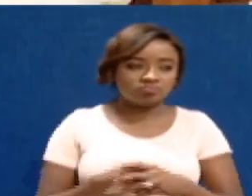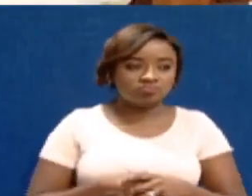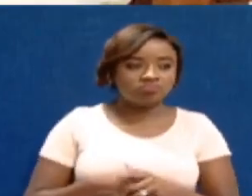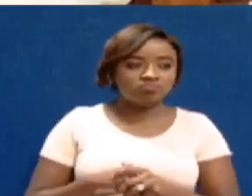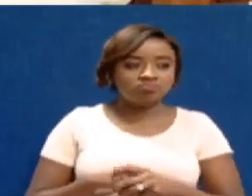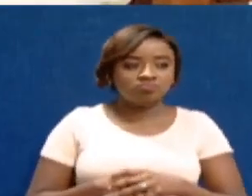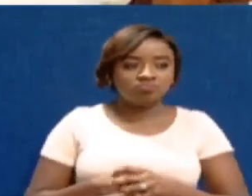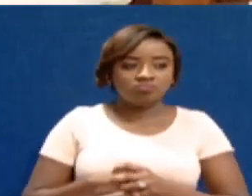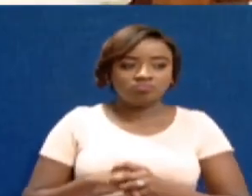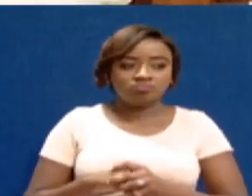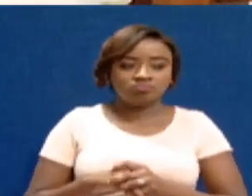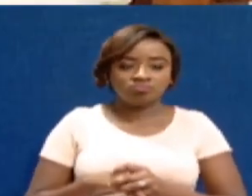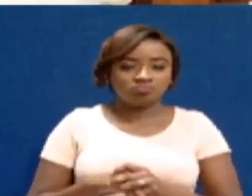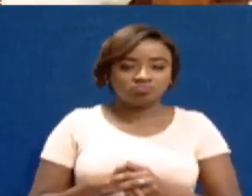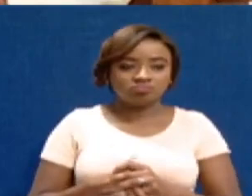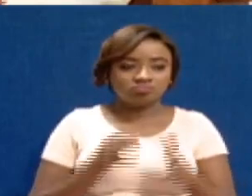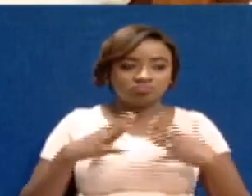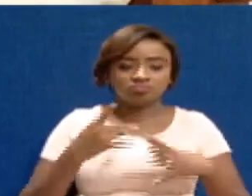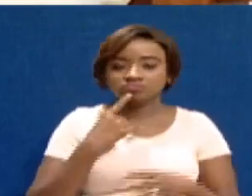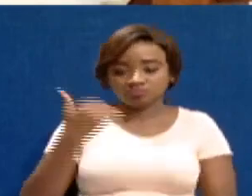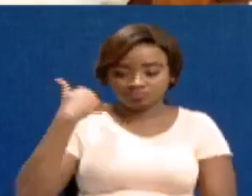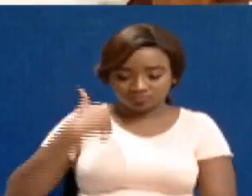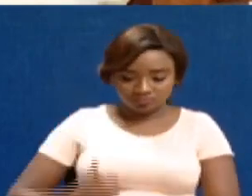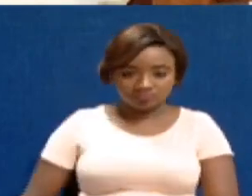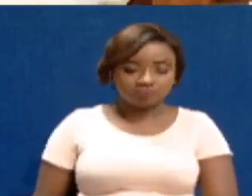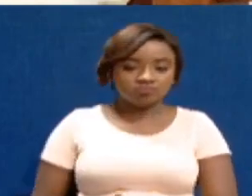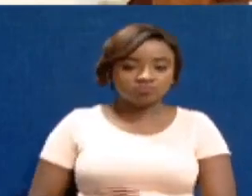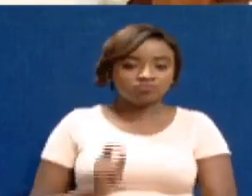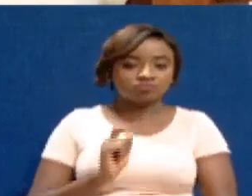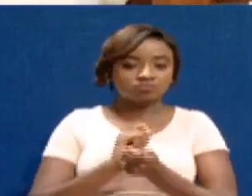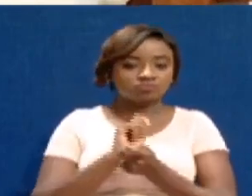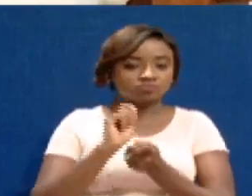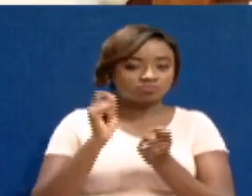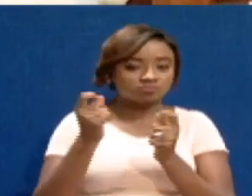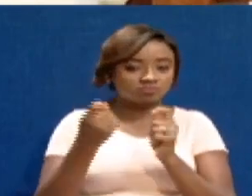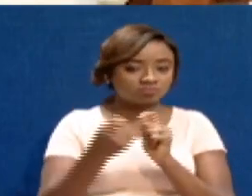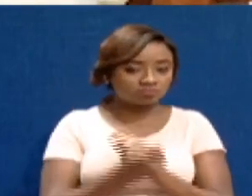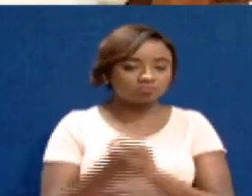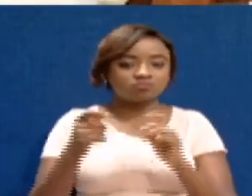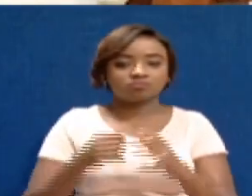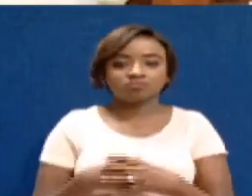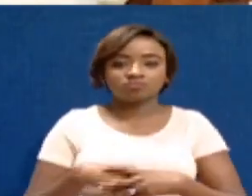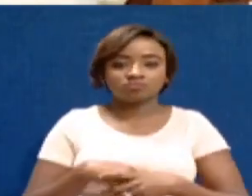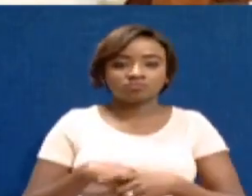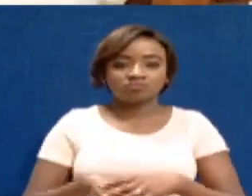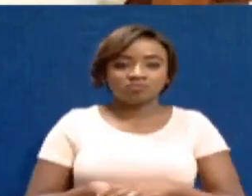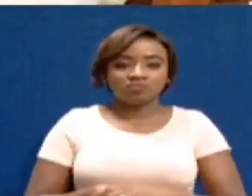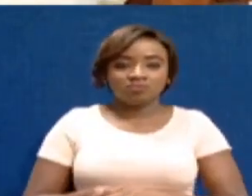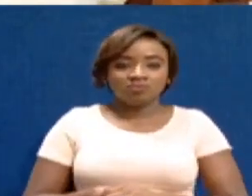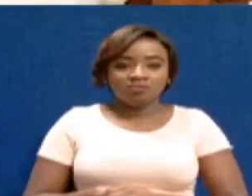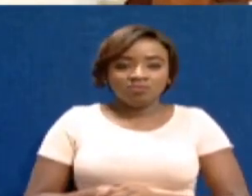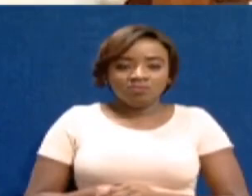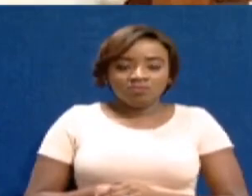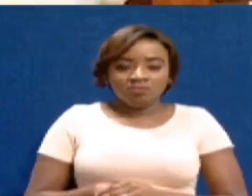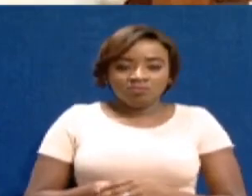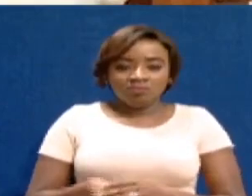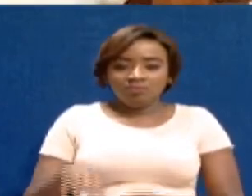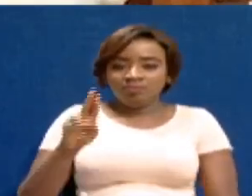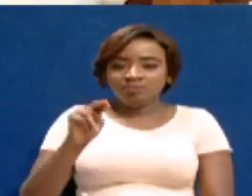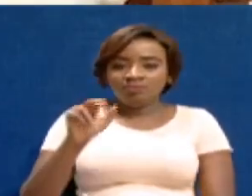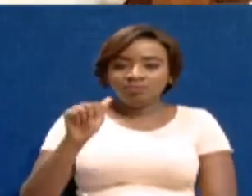the state does. But Jennifer, let's face it, there's been no opposition in the last 3 years. There's been no opposition. It's a handshake. Opposition died. Yes, there's no